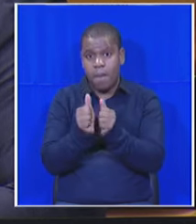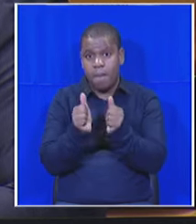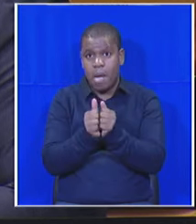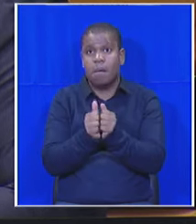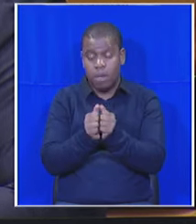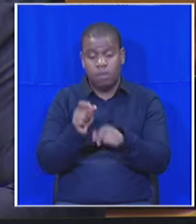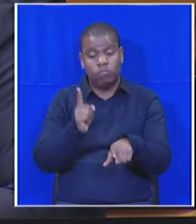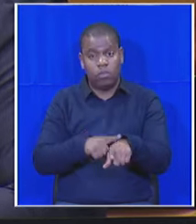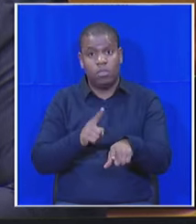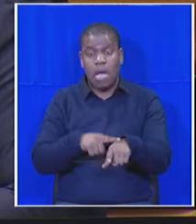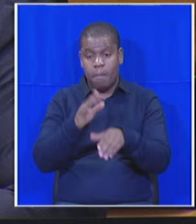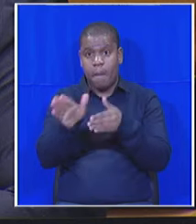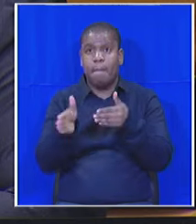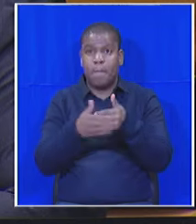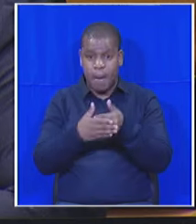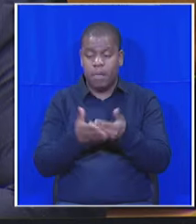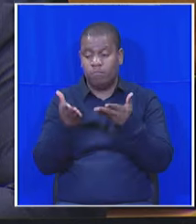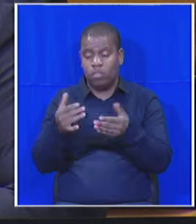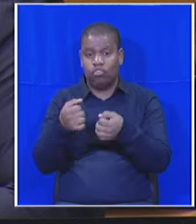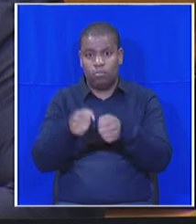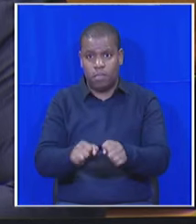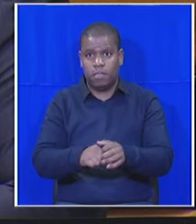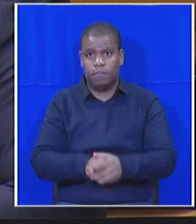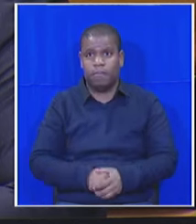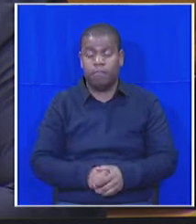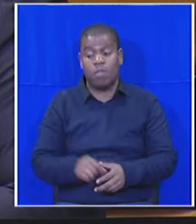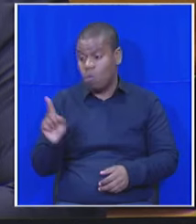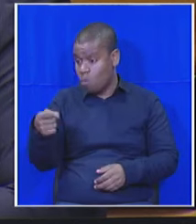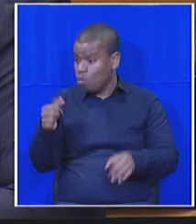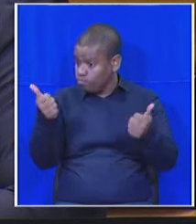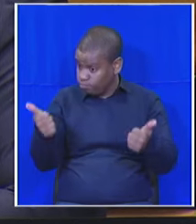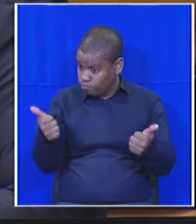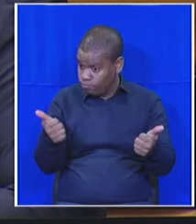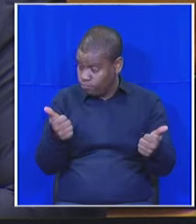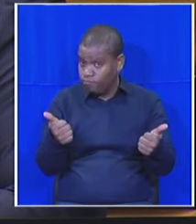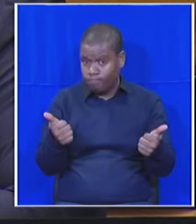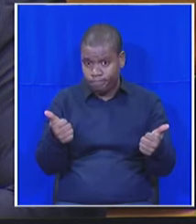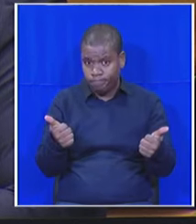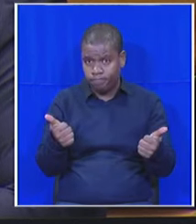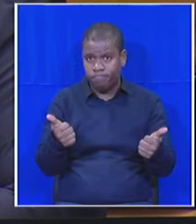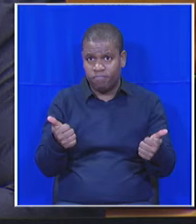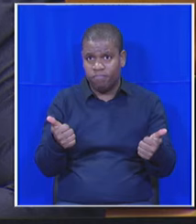voting session is closed by the chair. Are all members in their allocated seats?